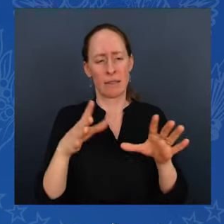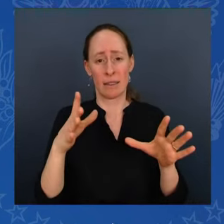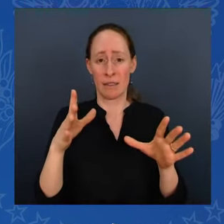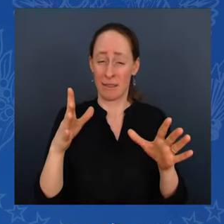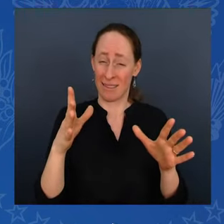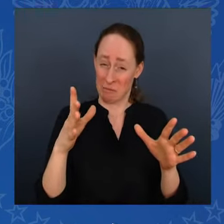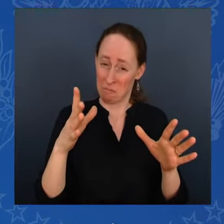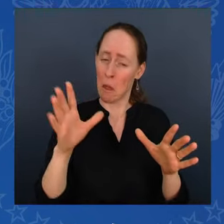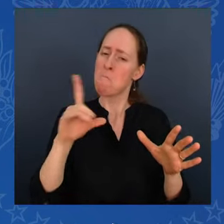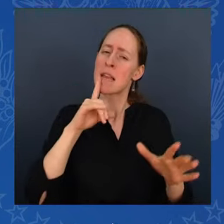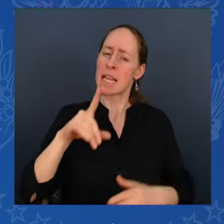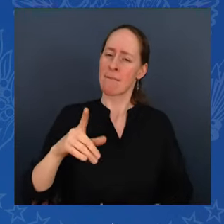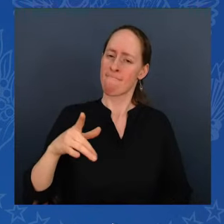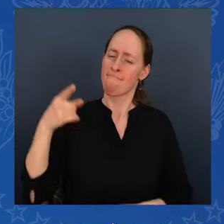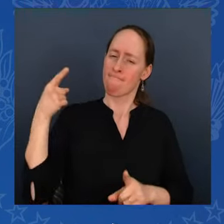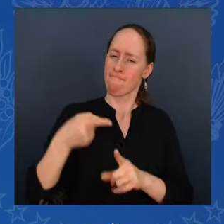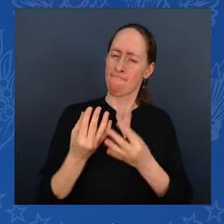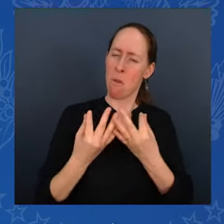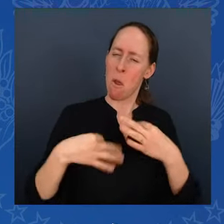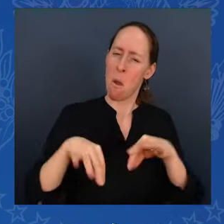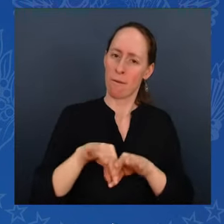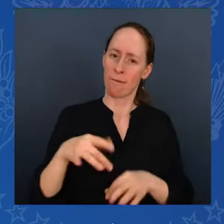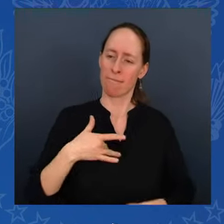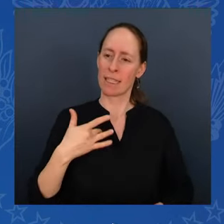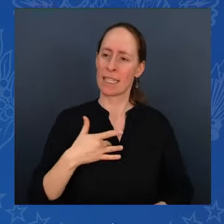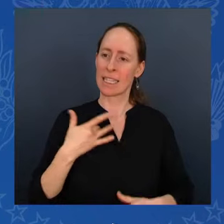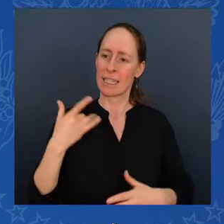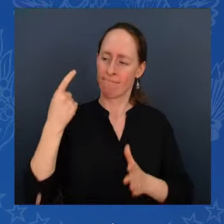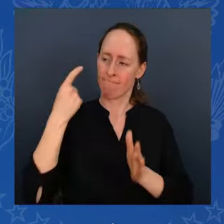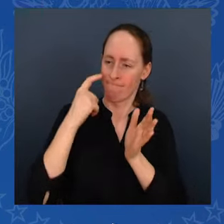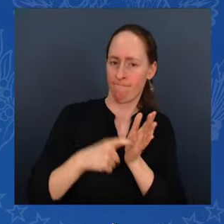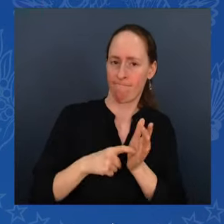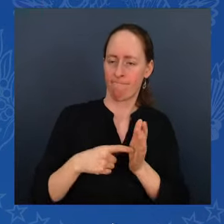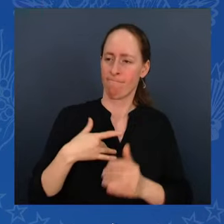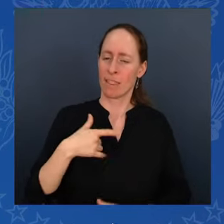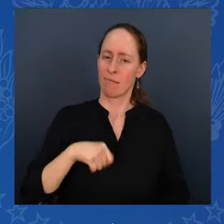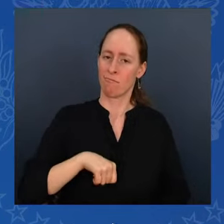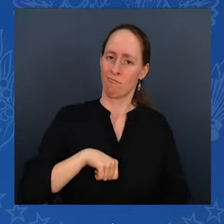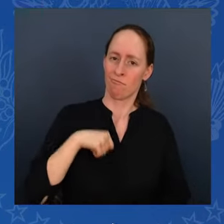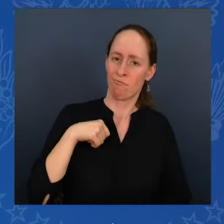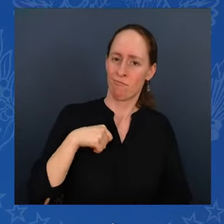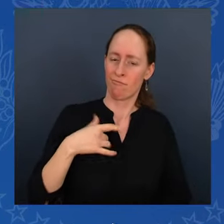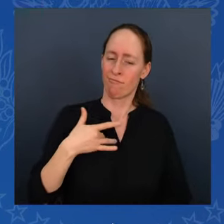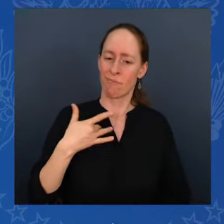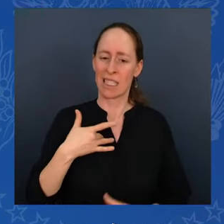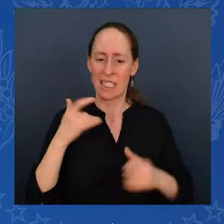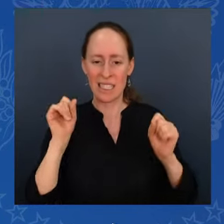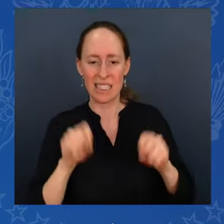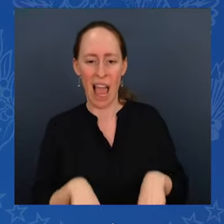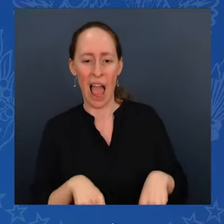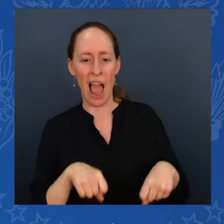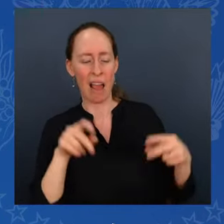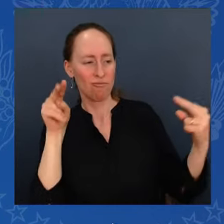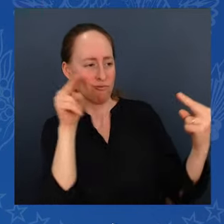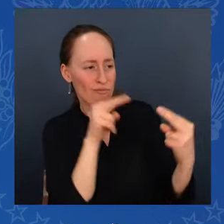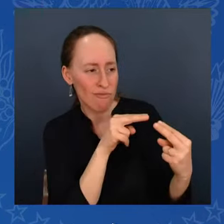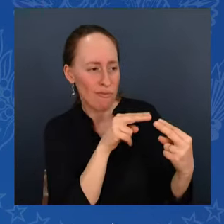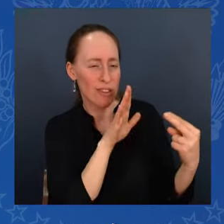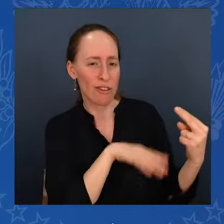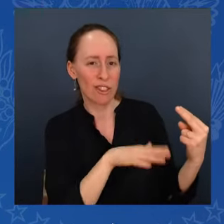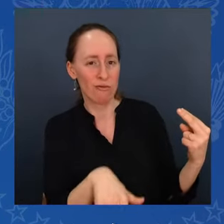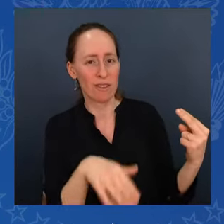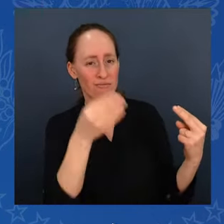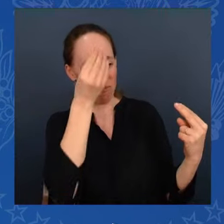fact, feel like you belong. It's about being able to look your kid in the eye and say, honey, it's going to be okay. That's what we're